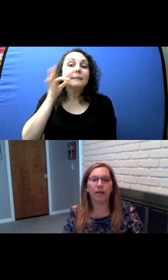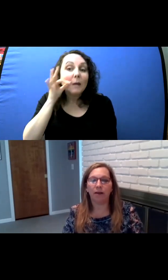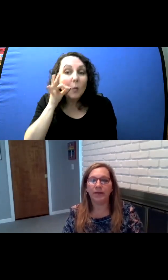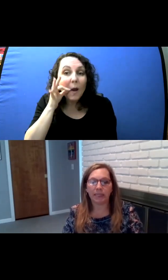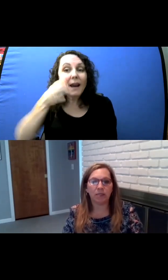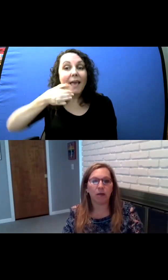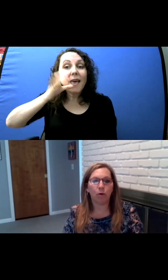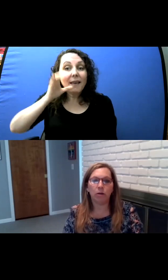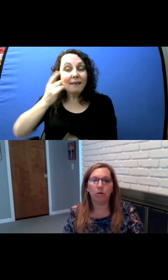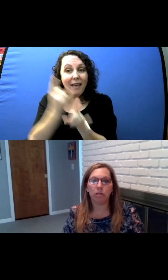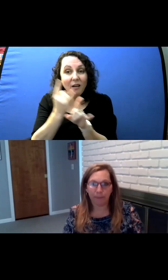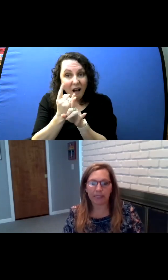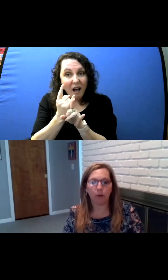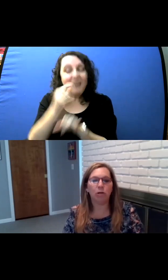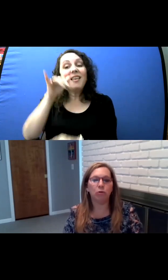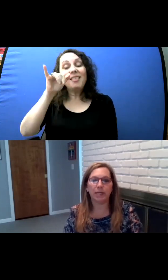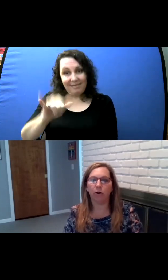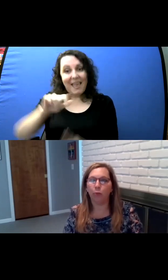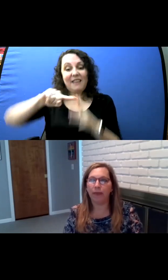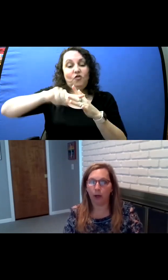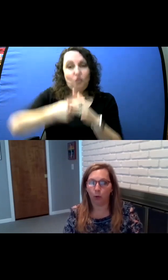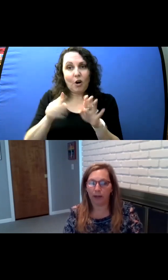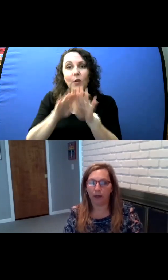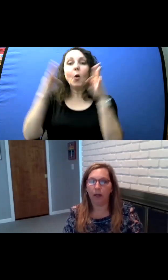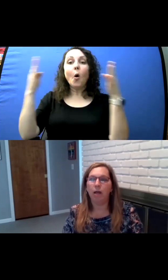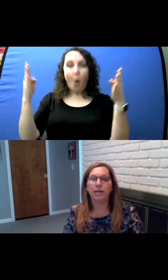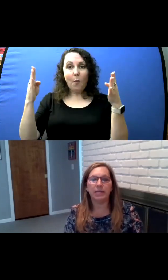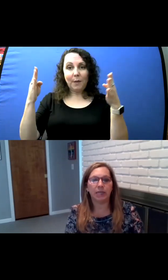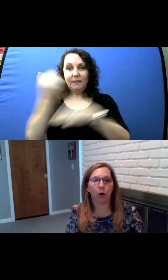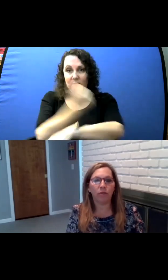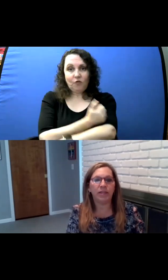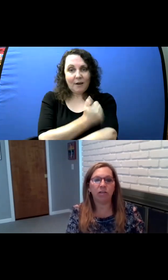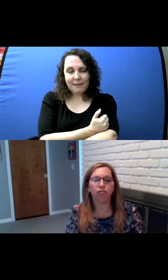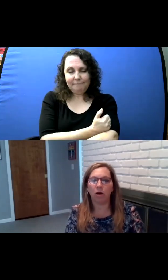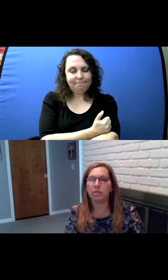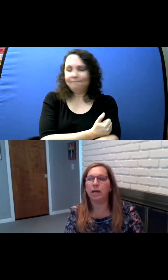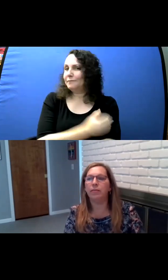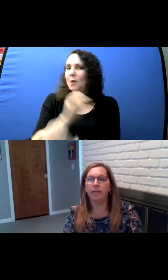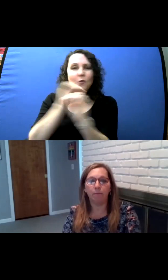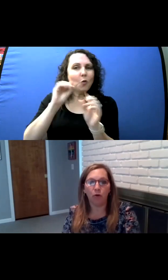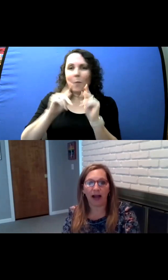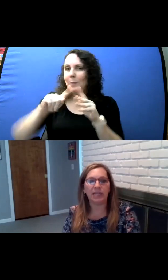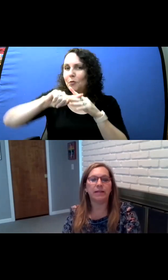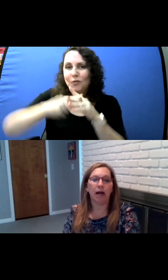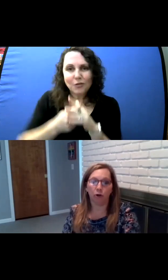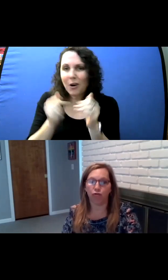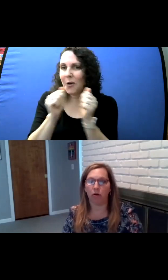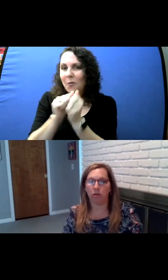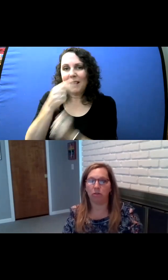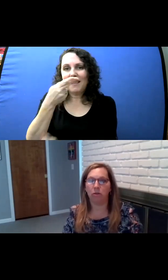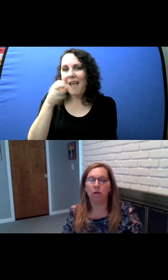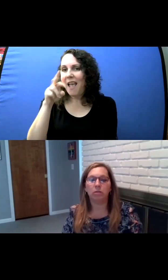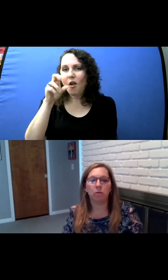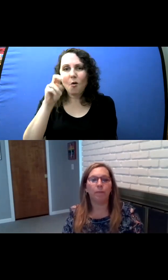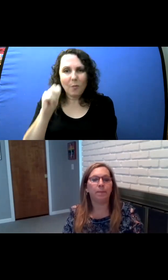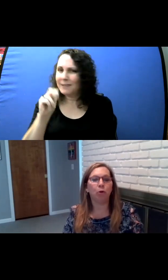tell you that I've yet to meet someone who started with heroin. They start with these drugs and then they move on to the harder